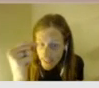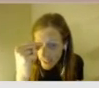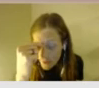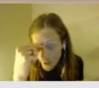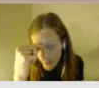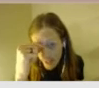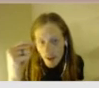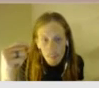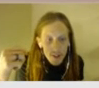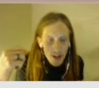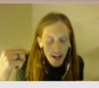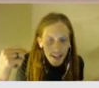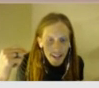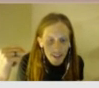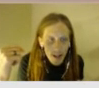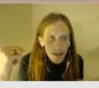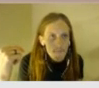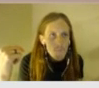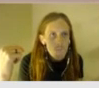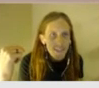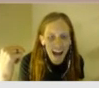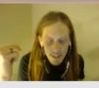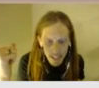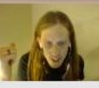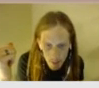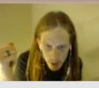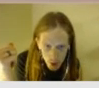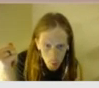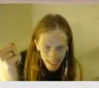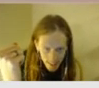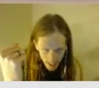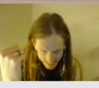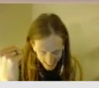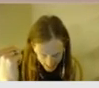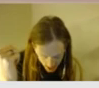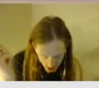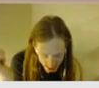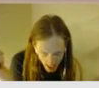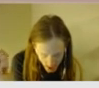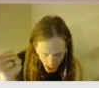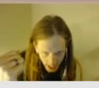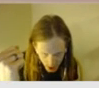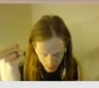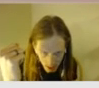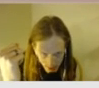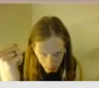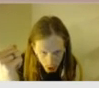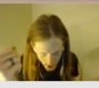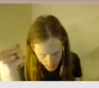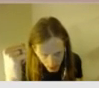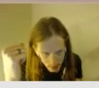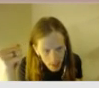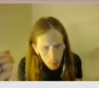and I'll take a photo of it. But they're not diving in. They're not pursuing it. They're not getting scared and challenging themselves and